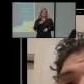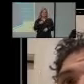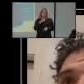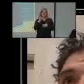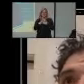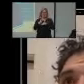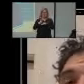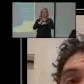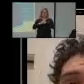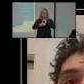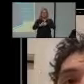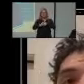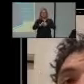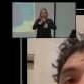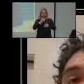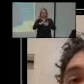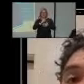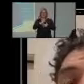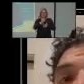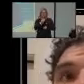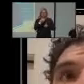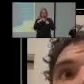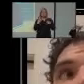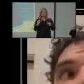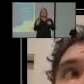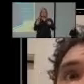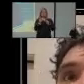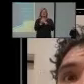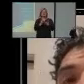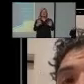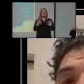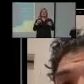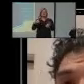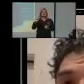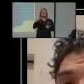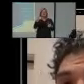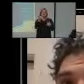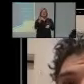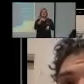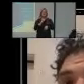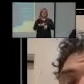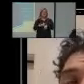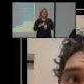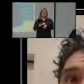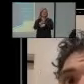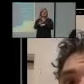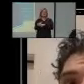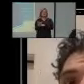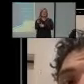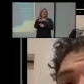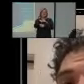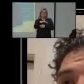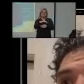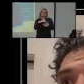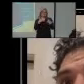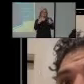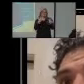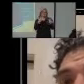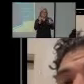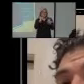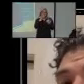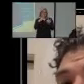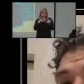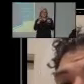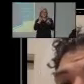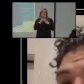That confidence, the confidence of being able to walk out anytime of the day, and then walk, and I feel